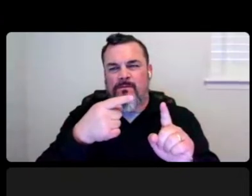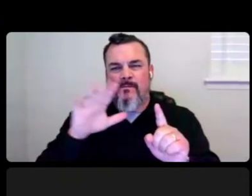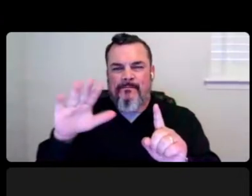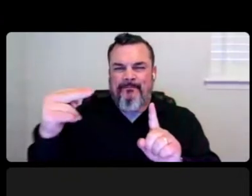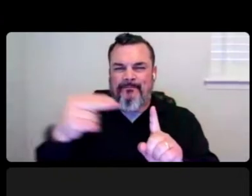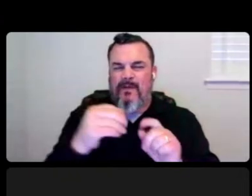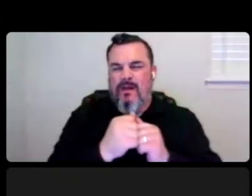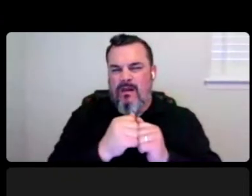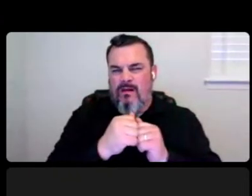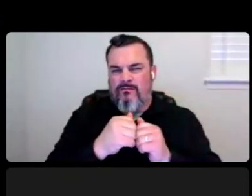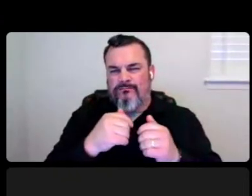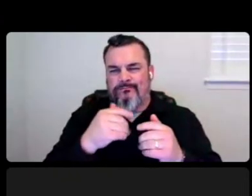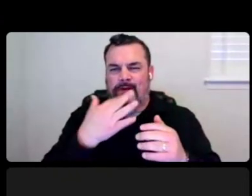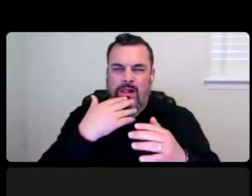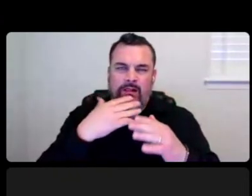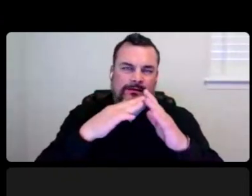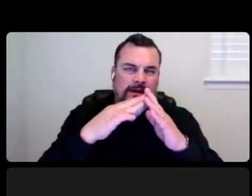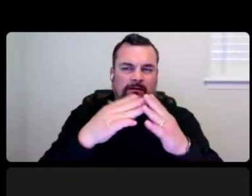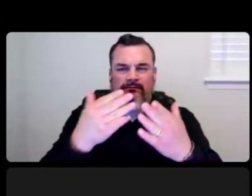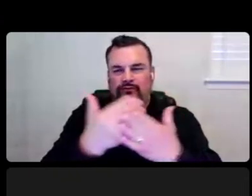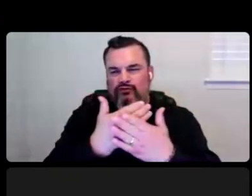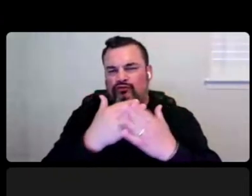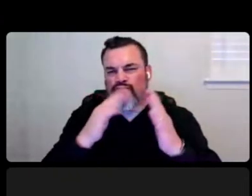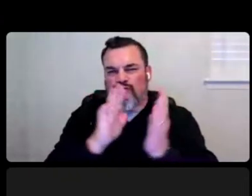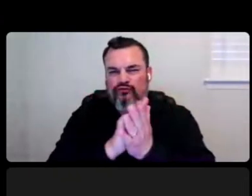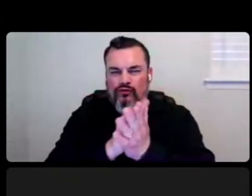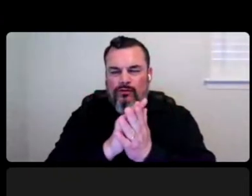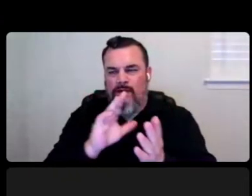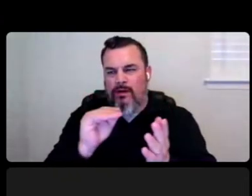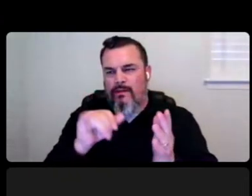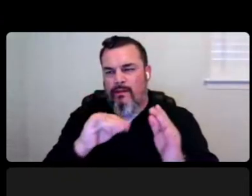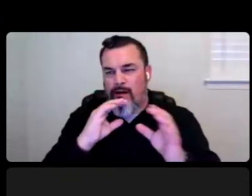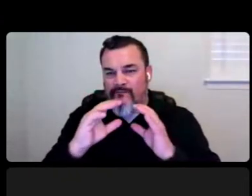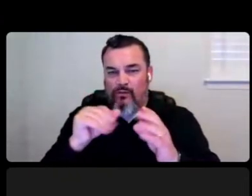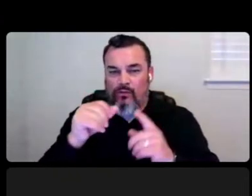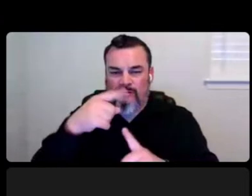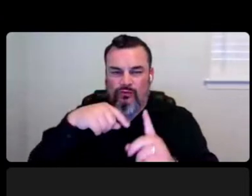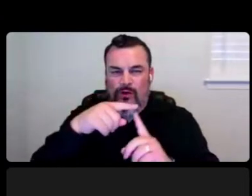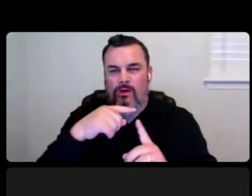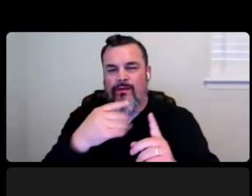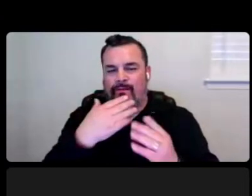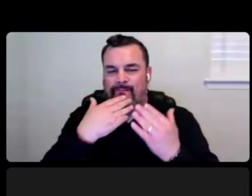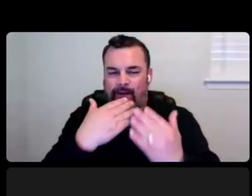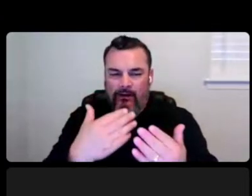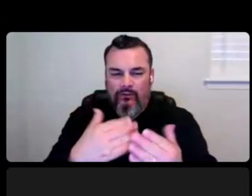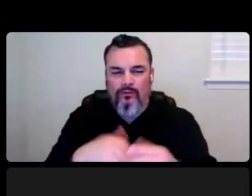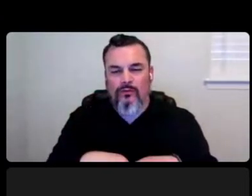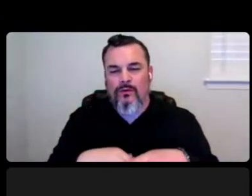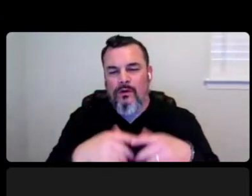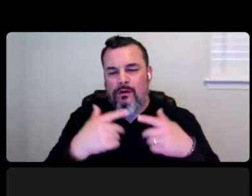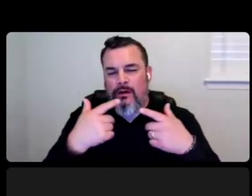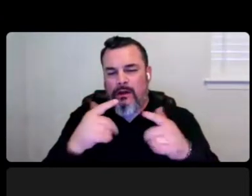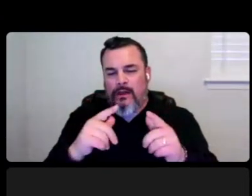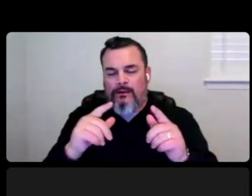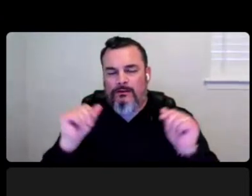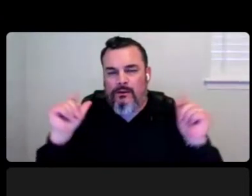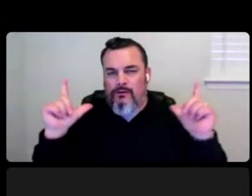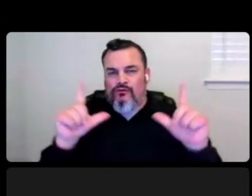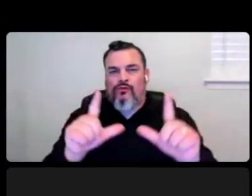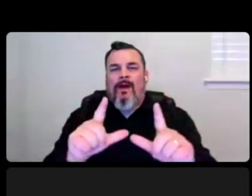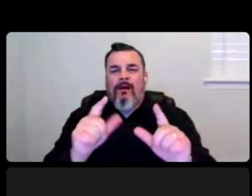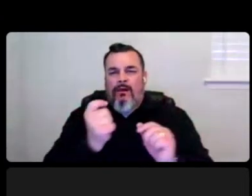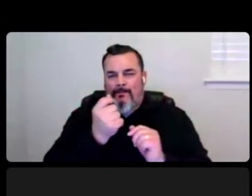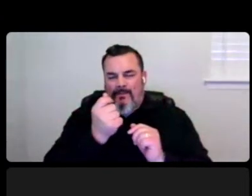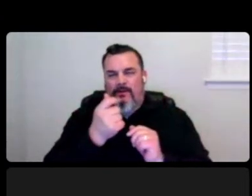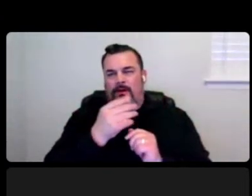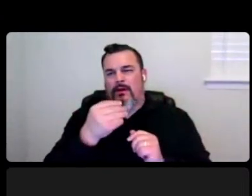should be done, the color of the tile in the new school. And the conversation was around, thank you, let's zoom out a little bit. And